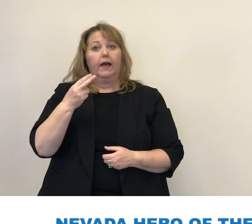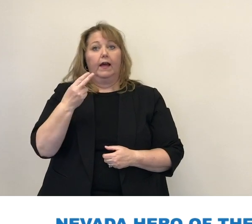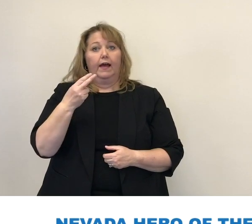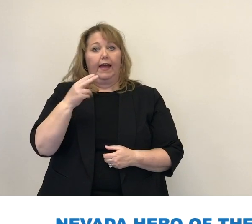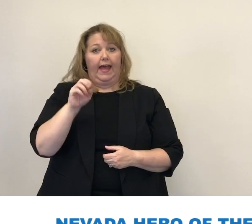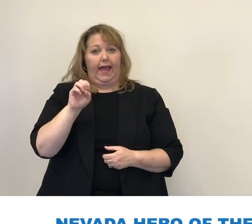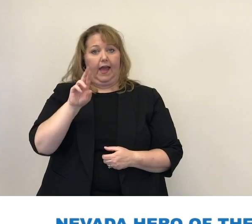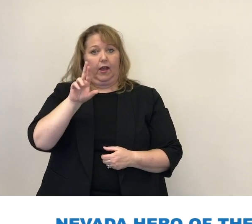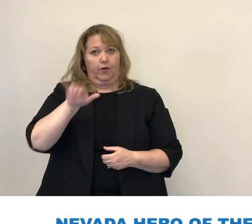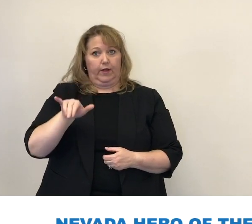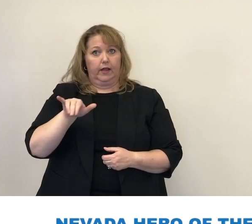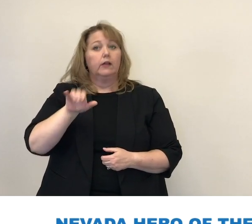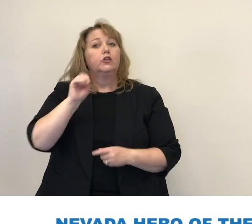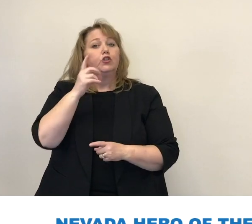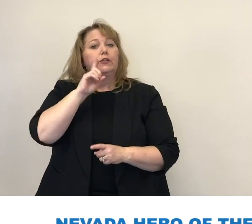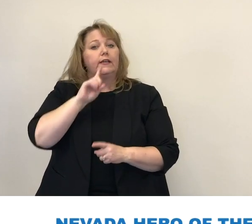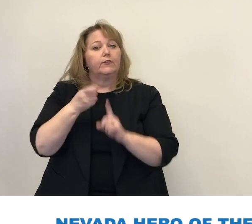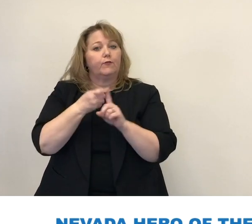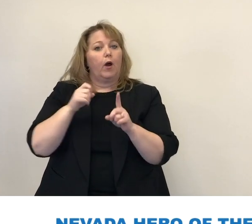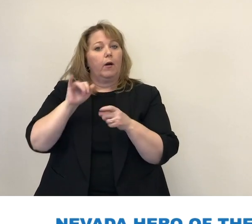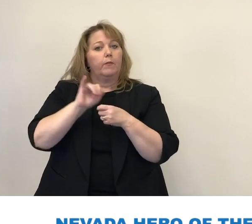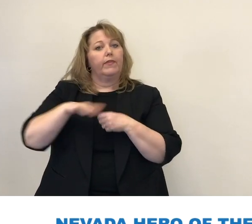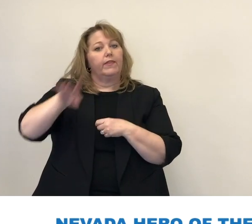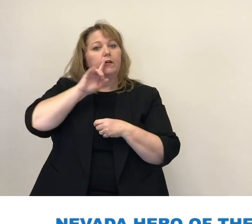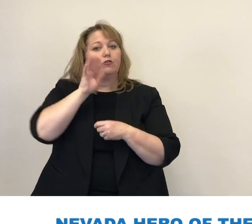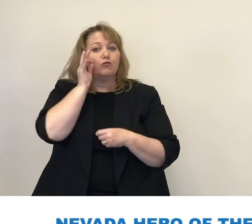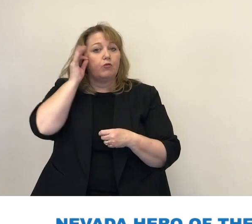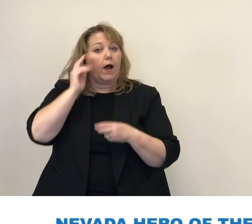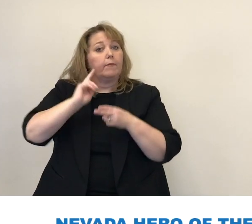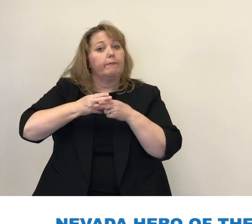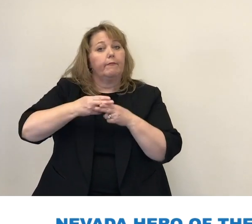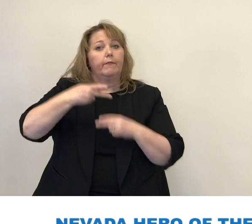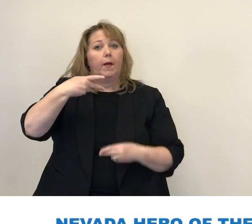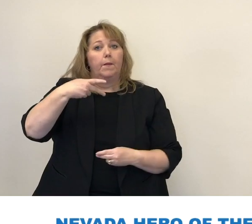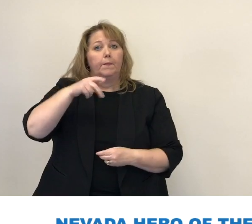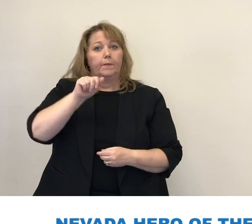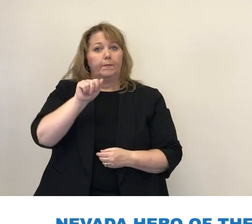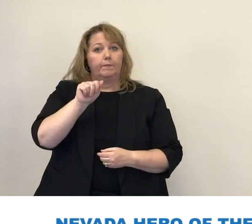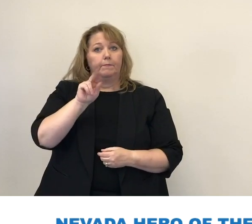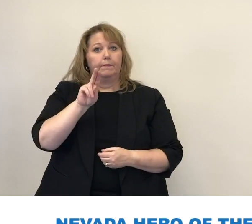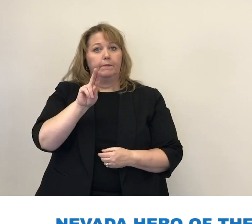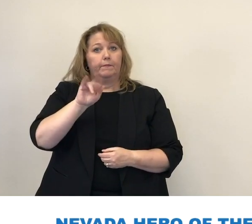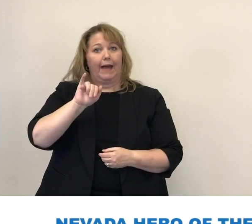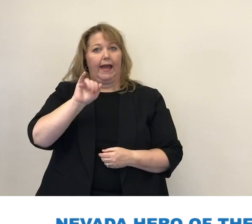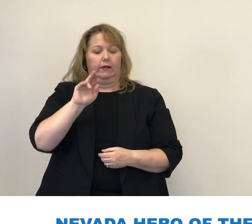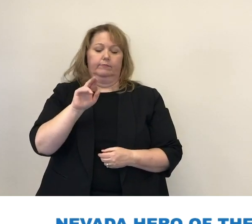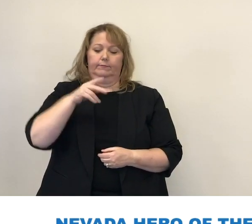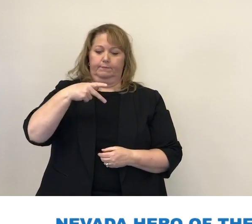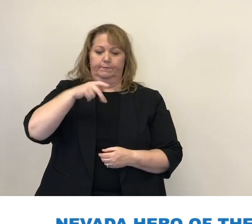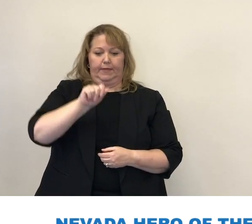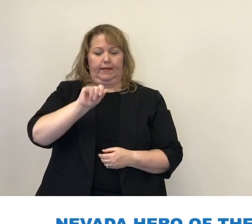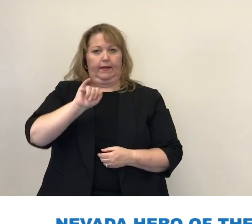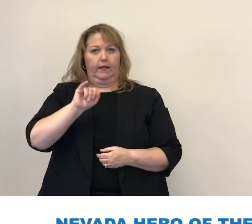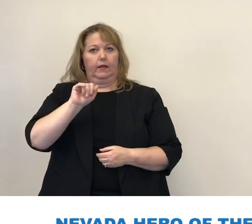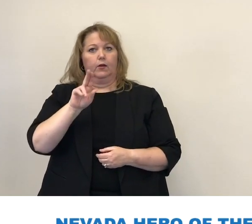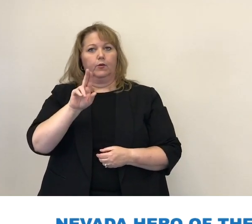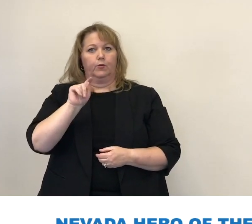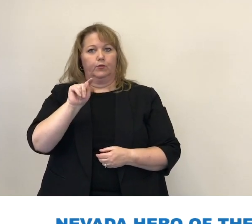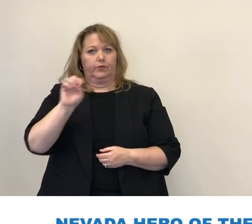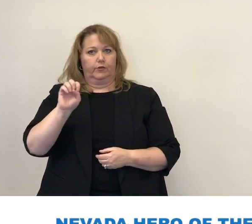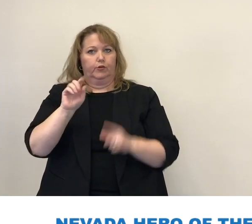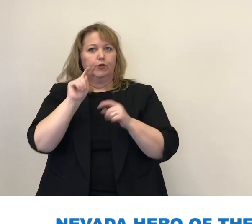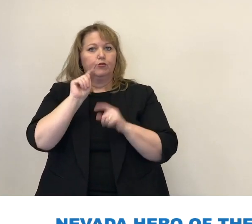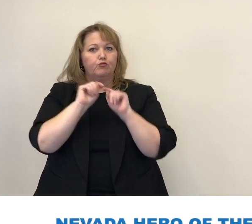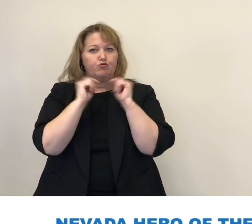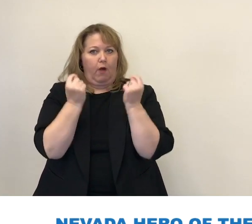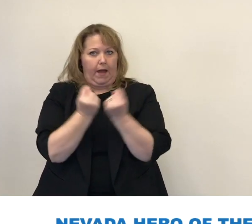a graduate student at the University of Nevada, Reno, has addressed a huge need for her Native American community in northern Nevada by using